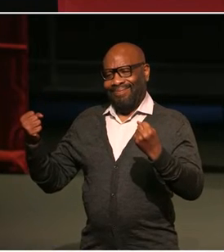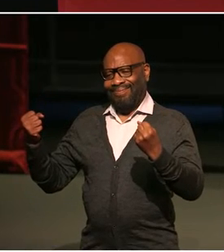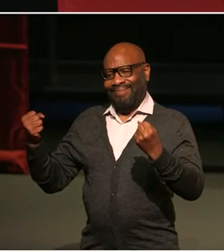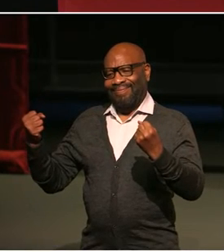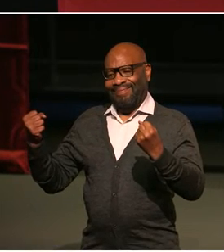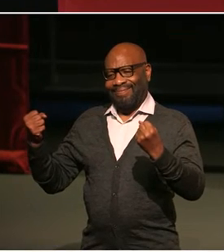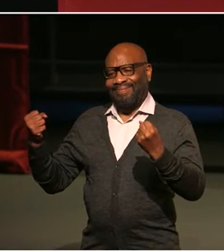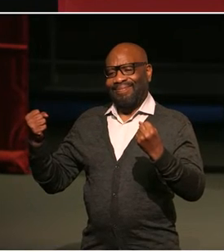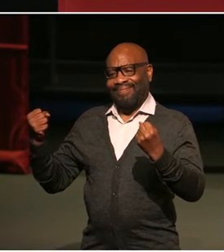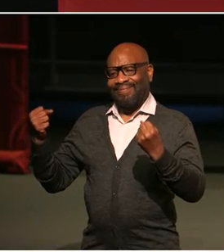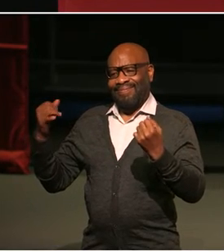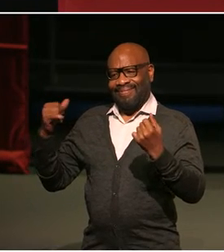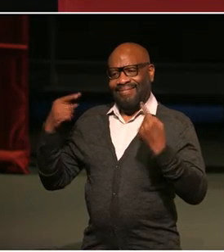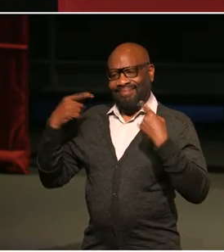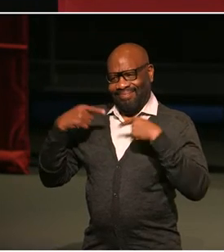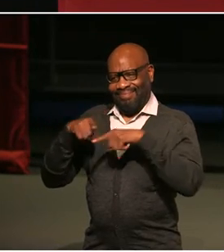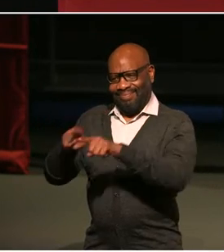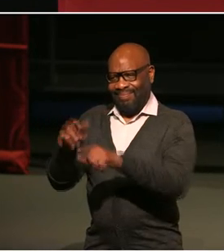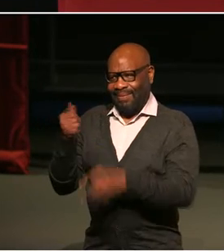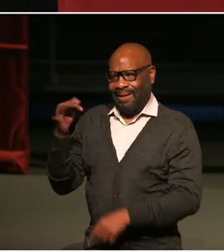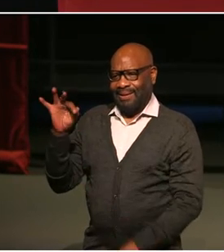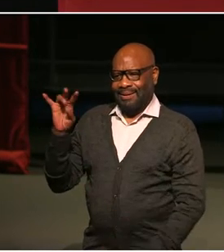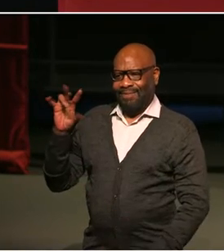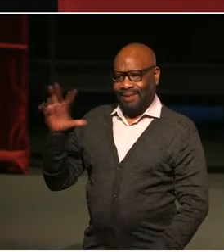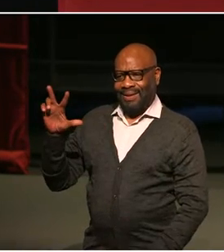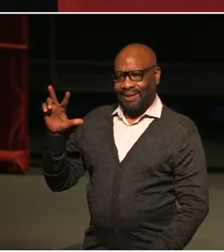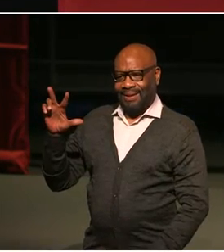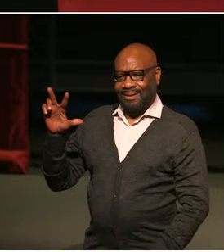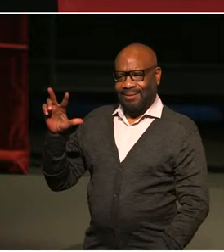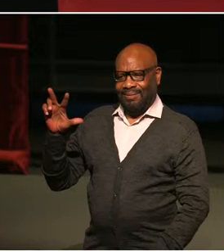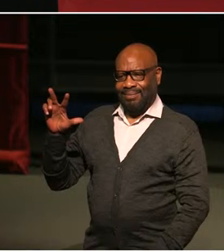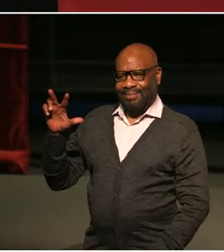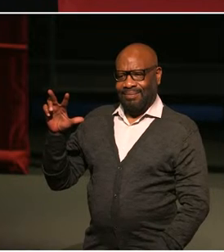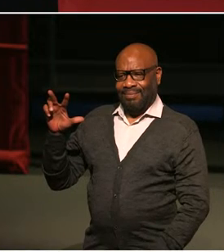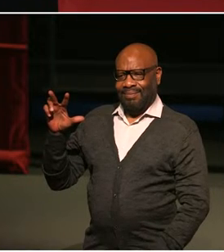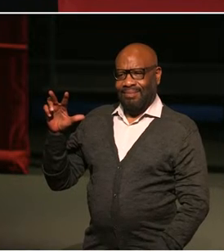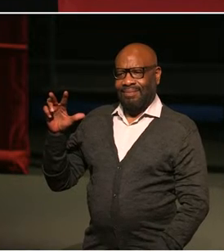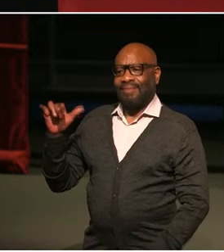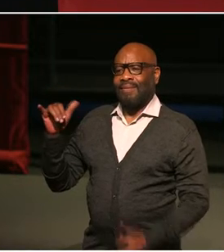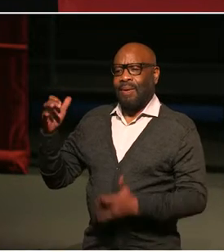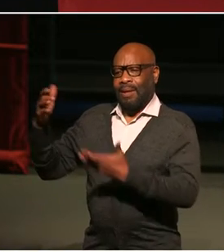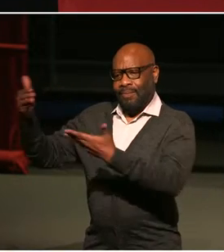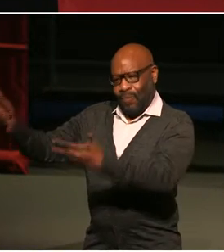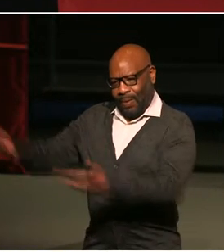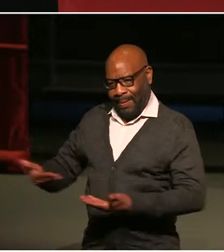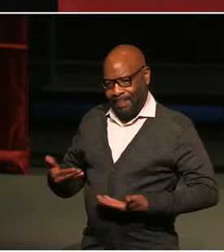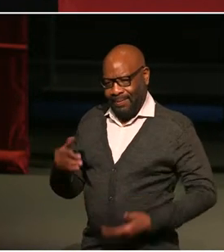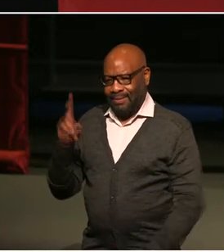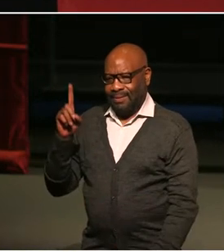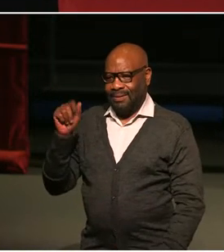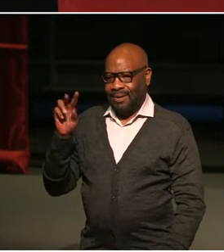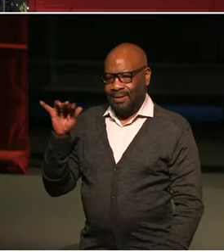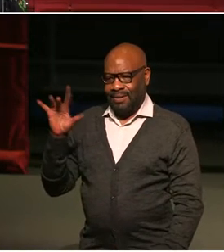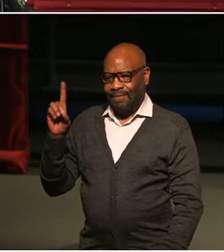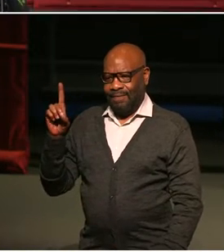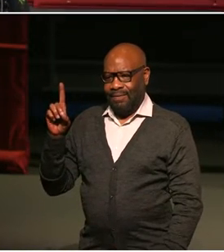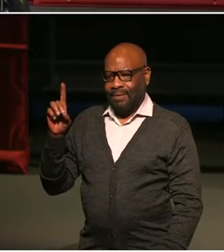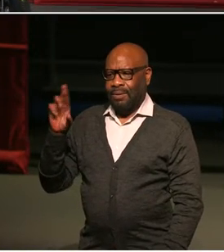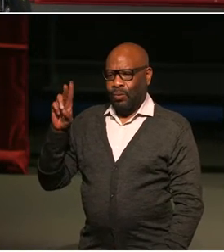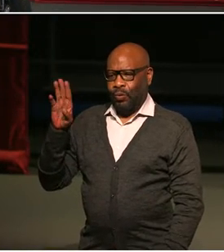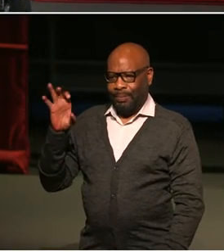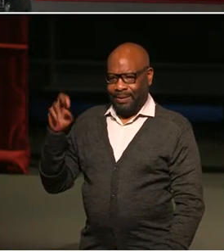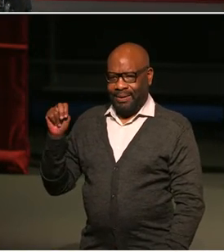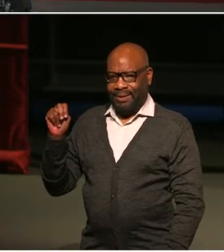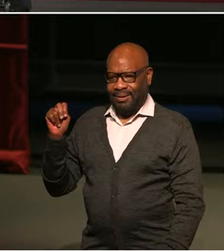on stage, I'd like to invite former Academy President and Casting Director David Rubin and current Academy President and